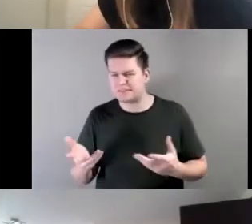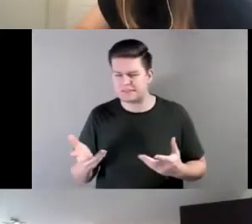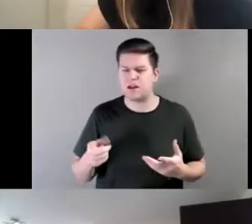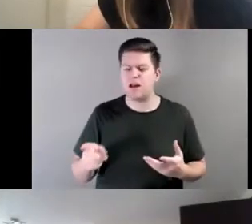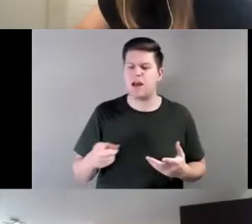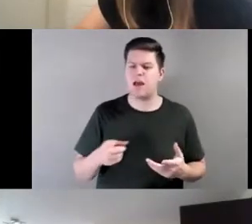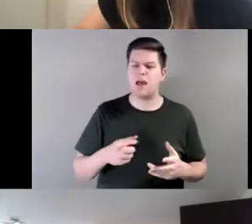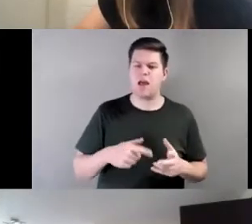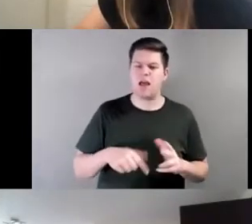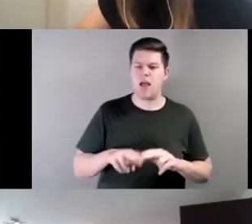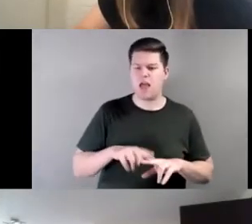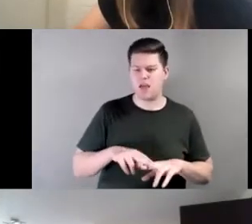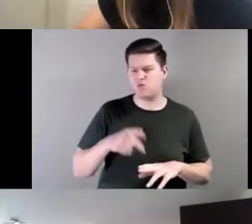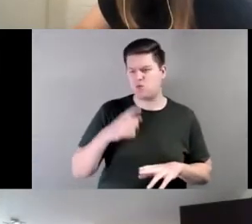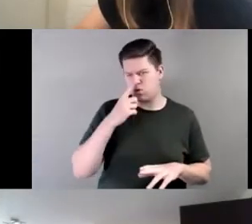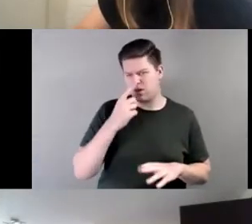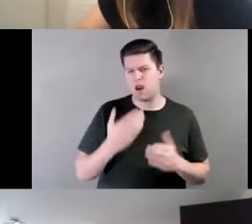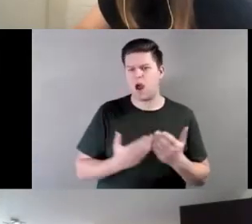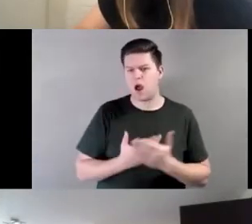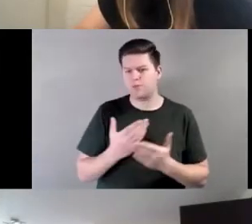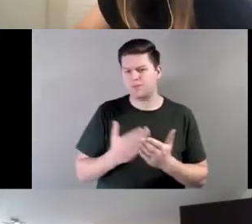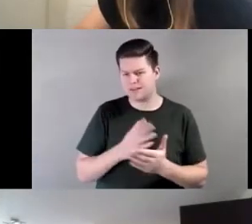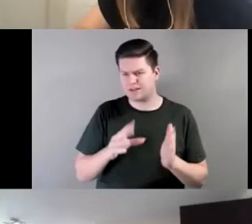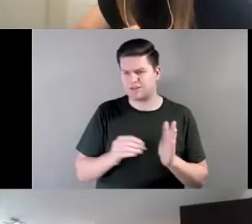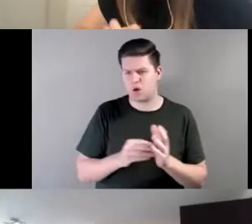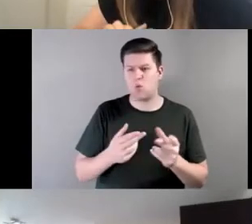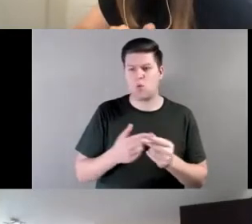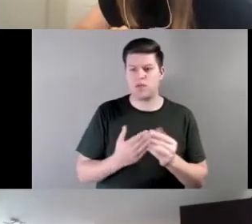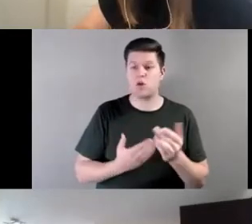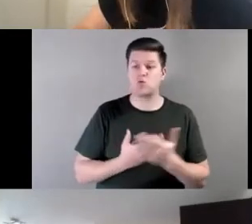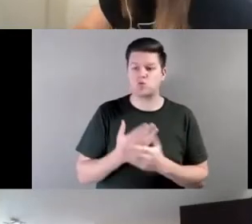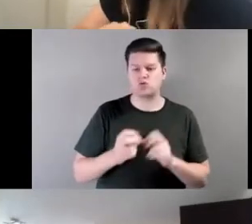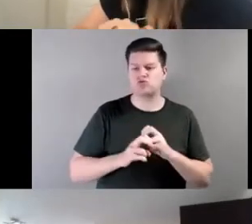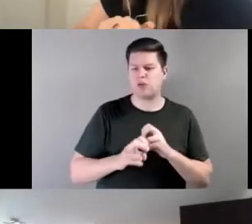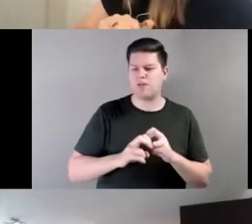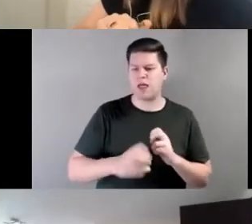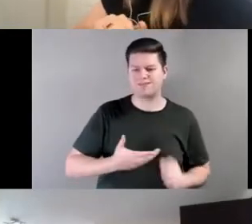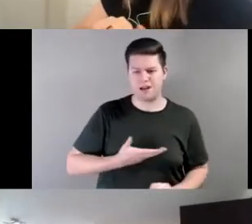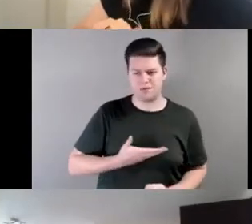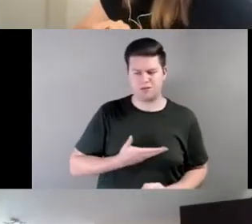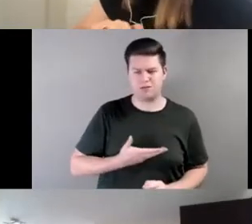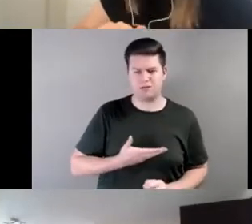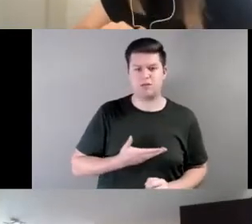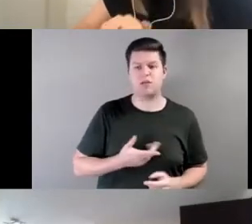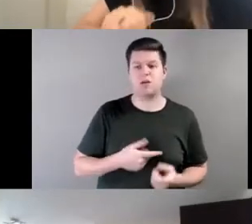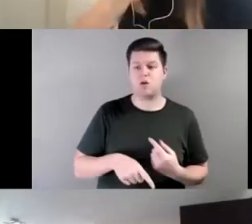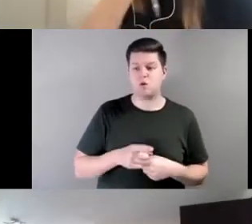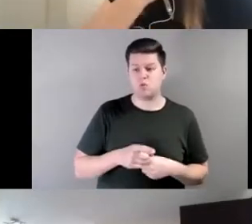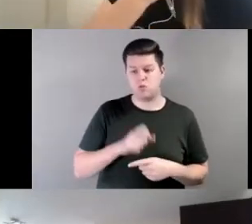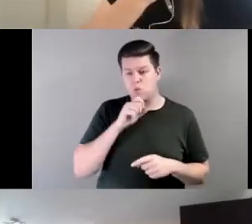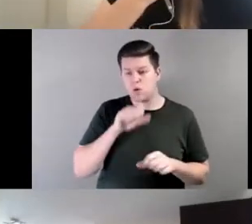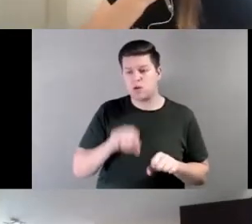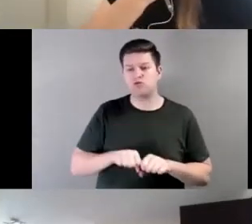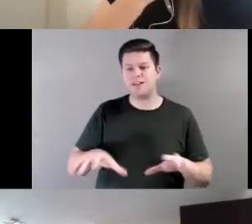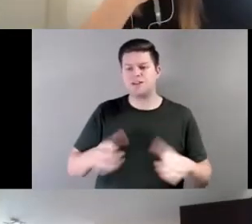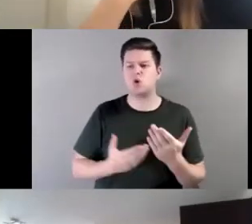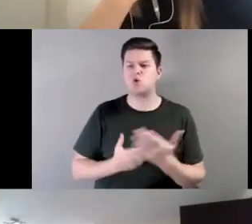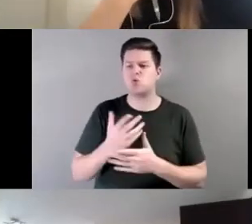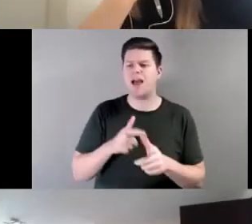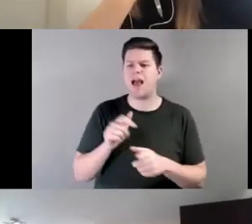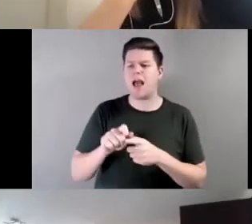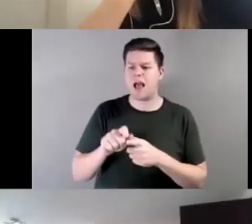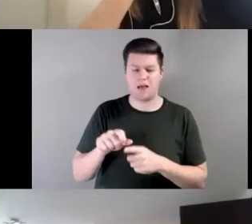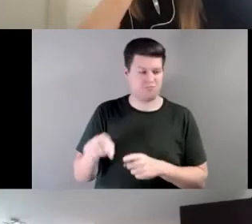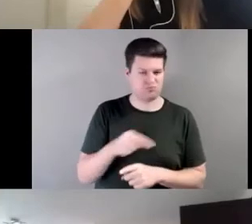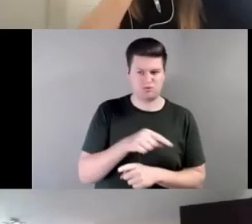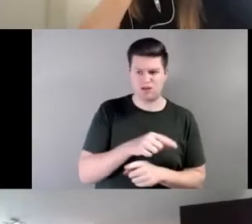updated with the new travel entitlement, we're bringing out a Transport Scotland Smart Card app, which if the young